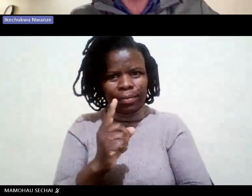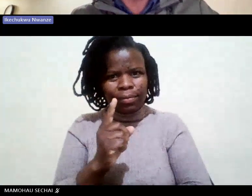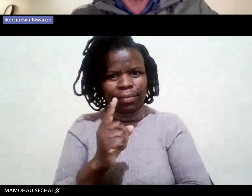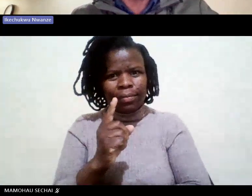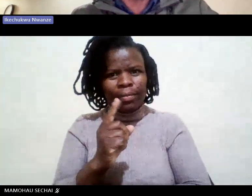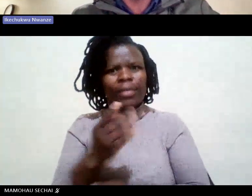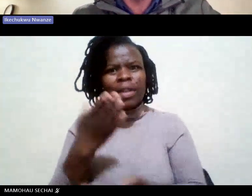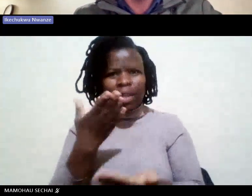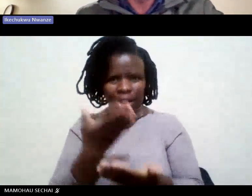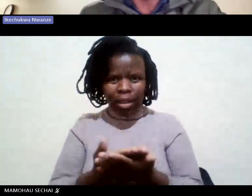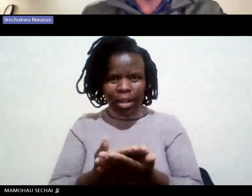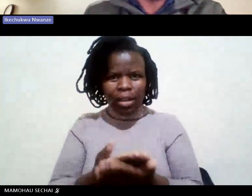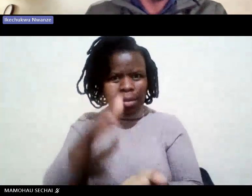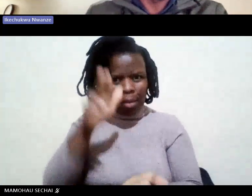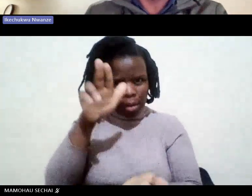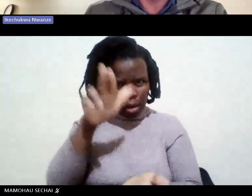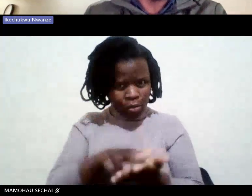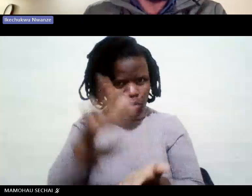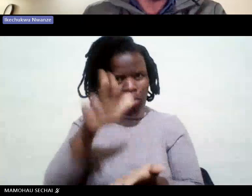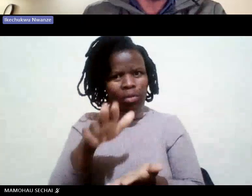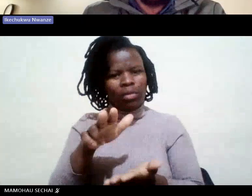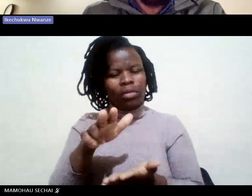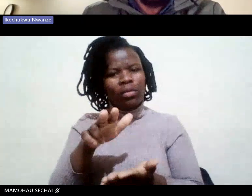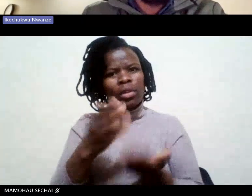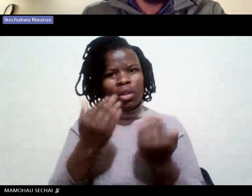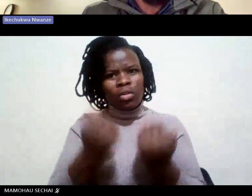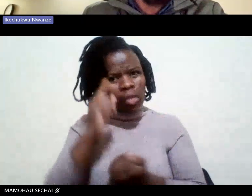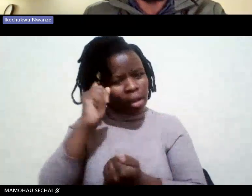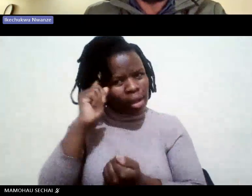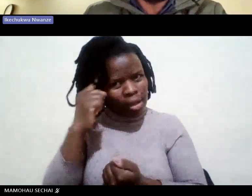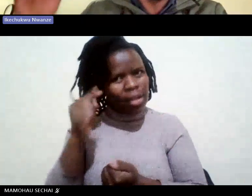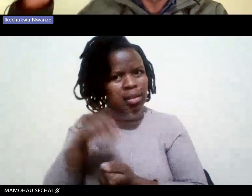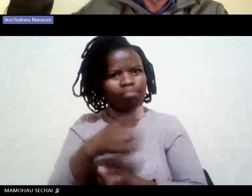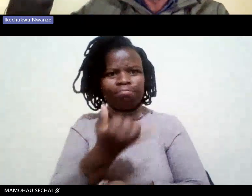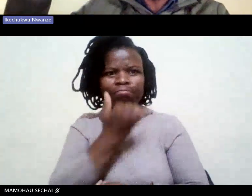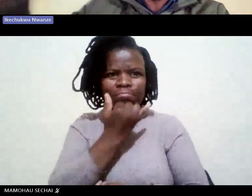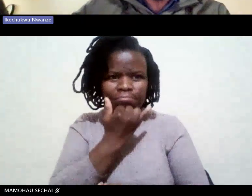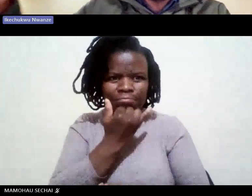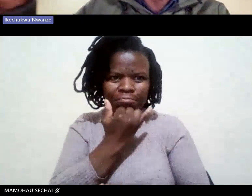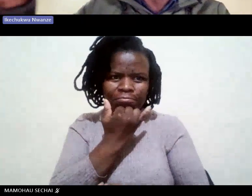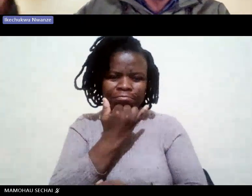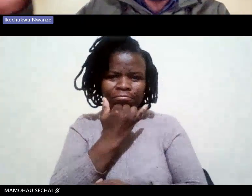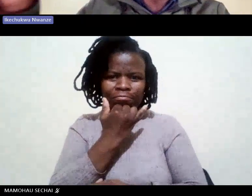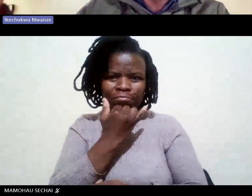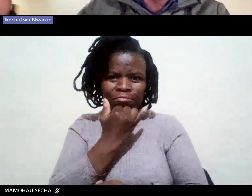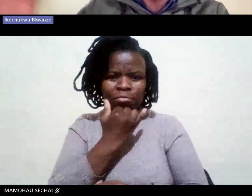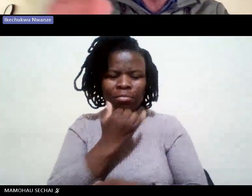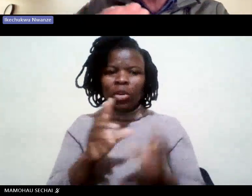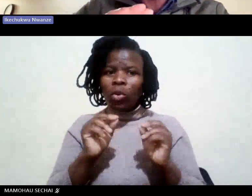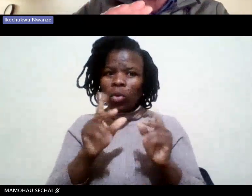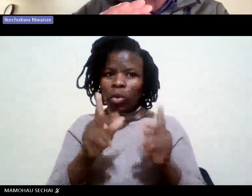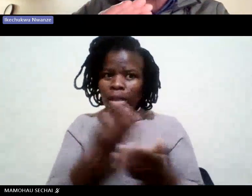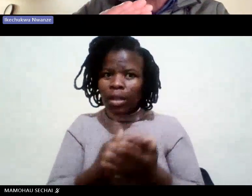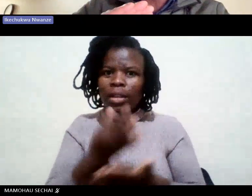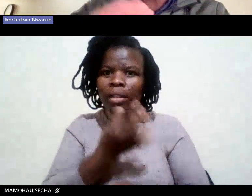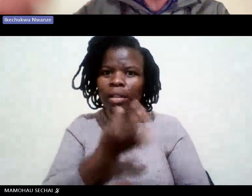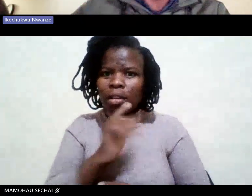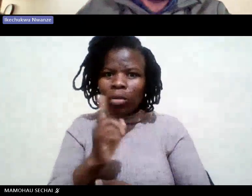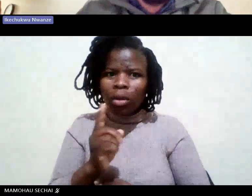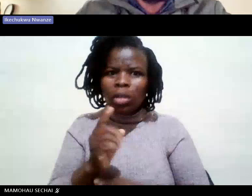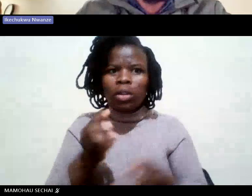culture has that. And I think that's the mistake colonizers made. They saying that, okay, their way of knowing and being